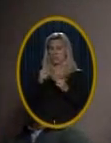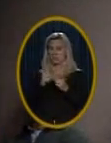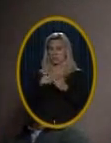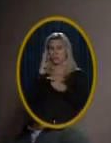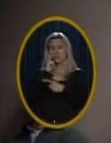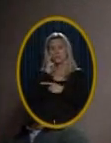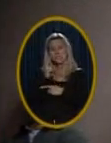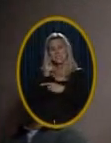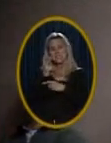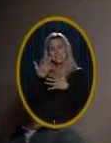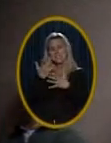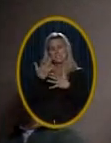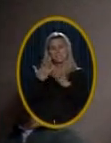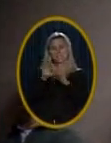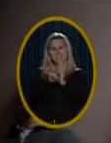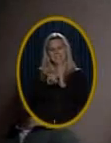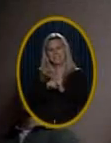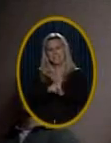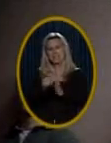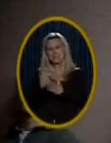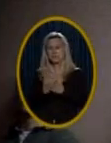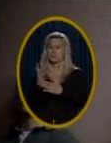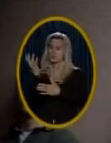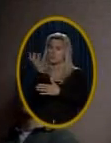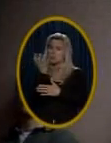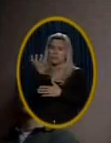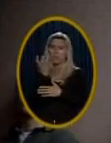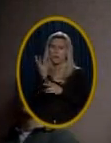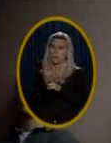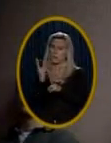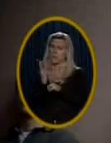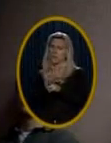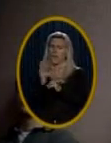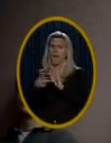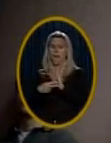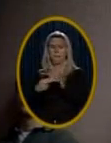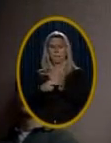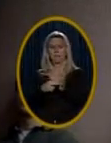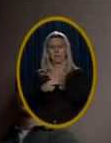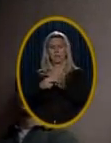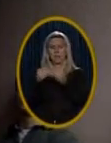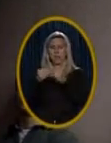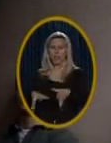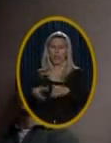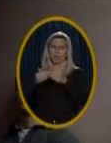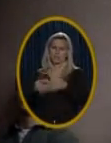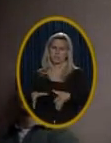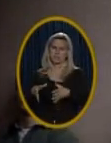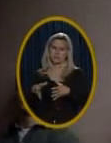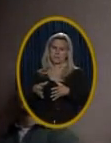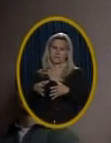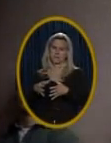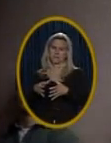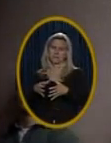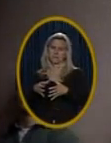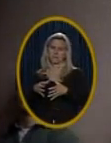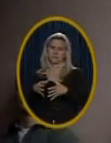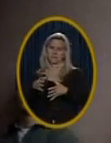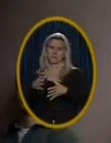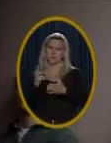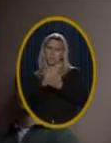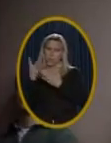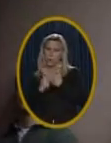to see the shortcomings of it, even though it's an incredible vehicle. I mean, with the losses we've had in the terms of the